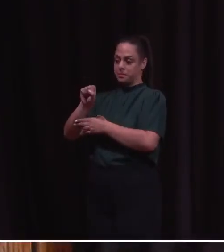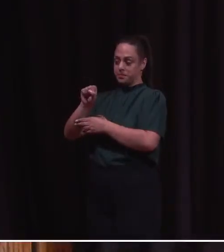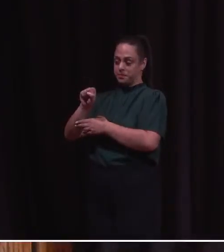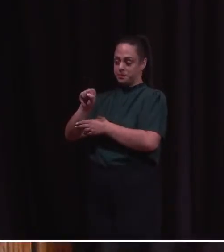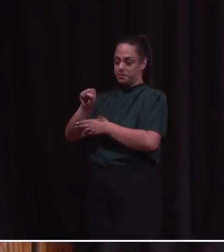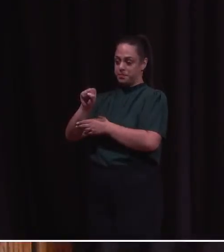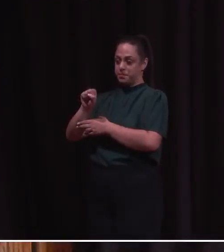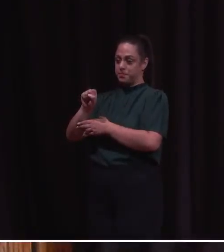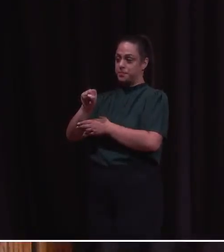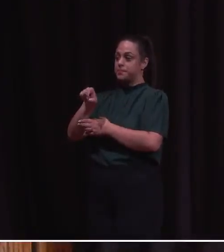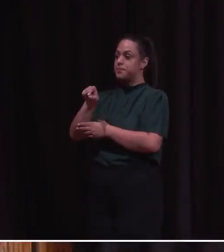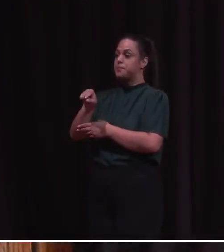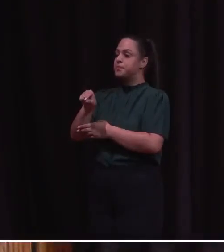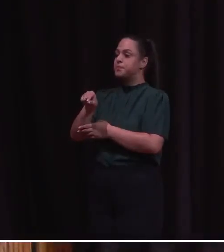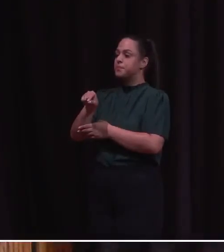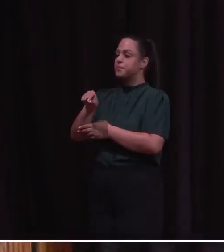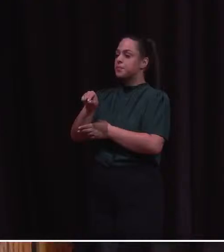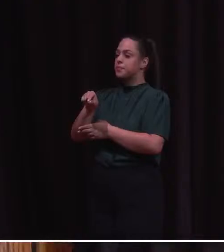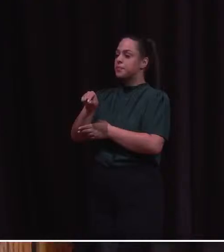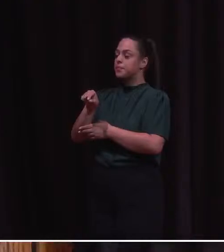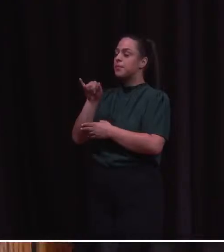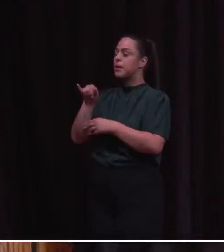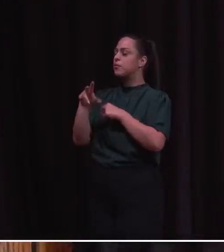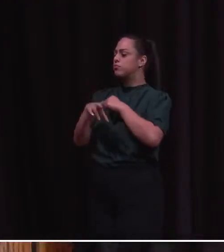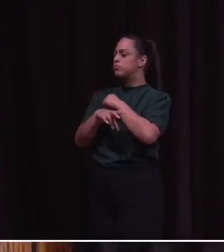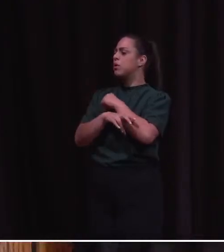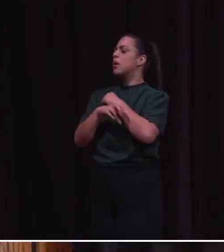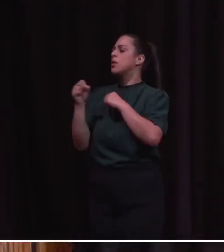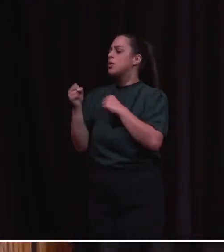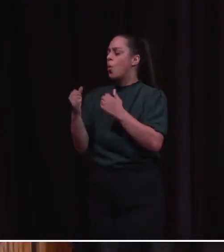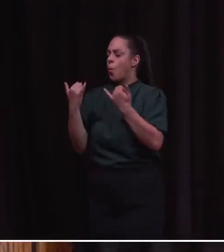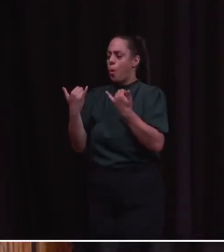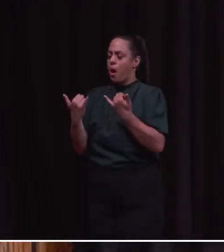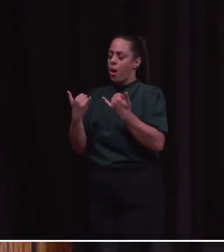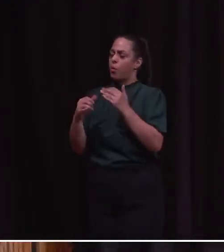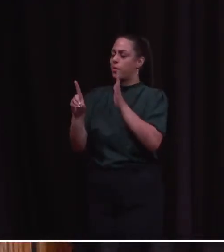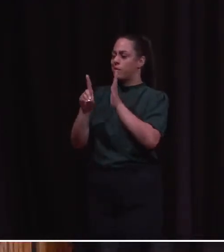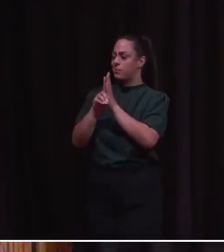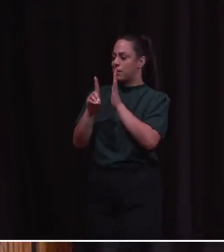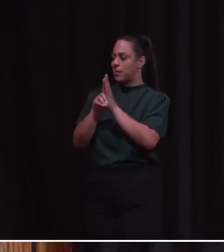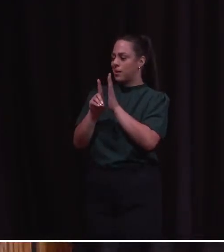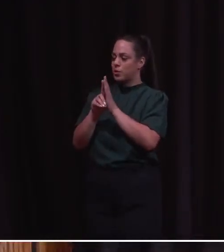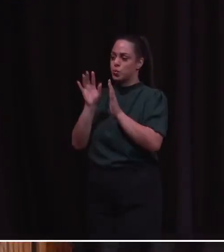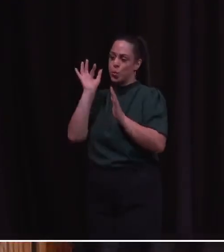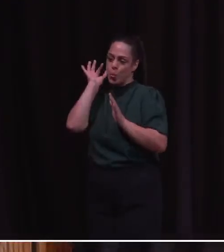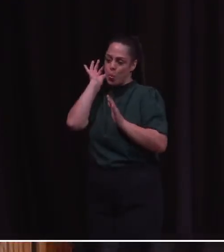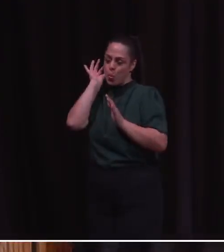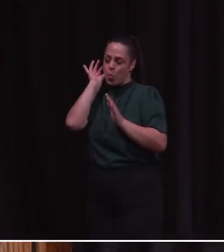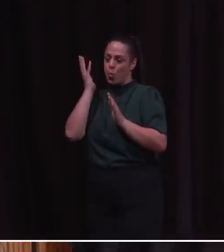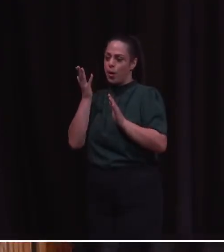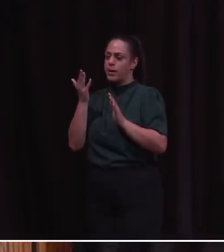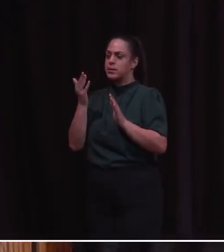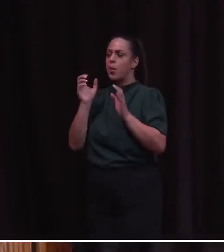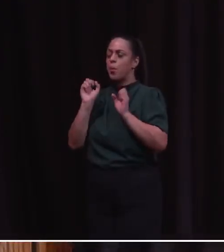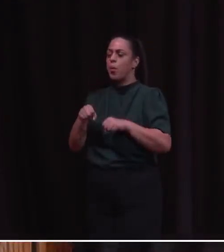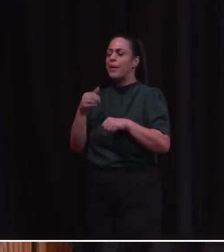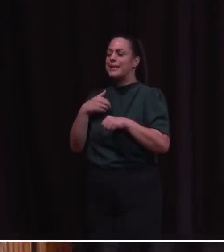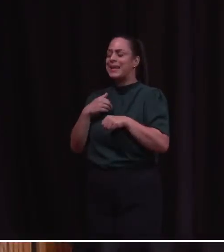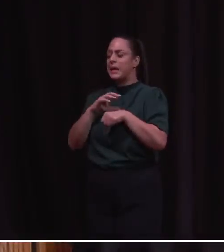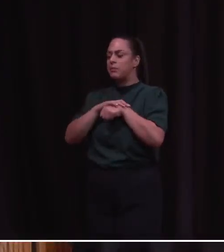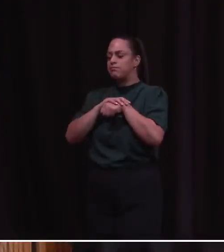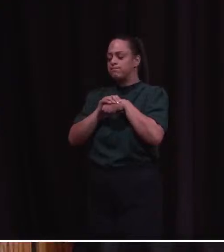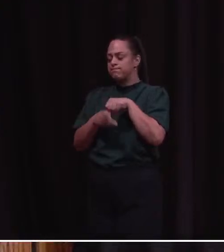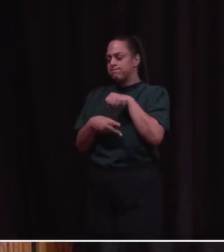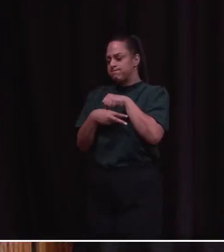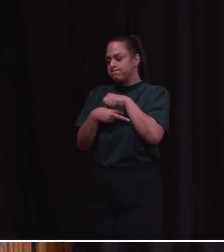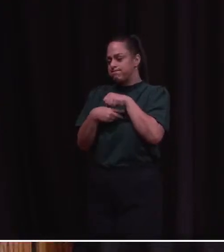rights to abortion in the US, which is a very devastating happening. When I first heard